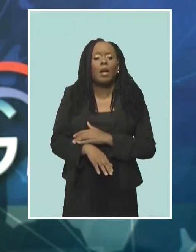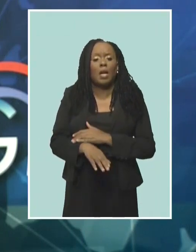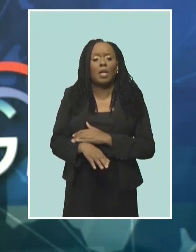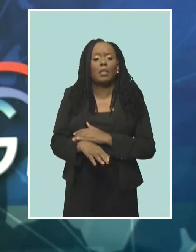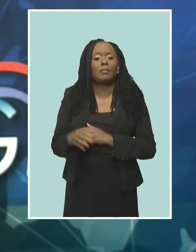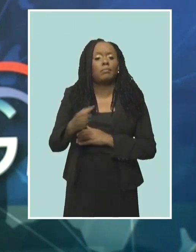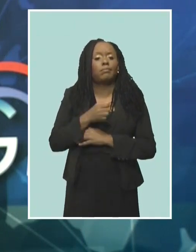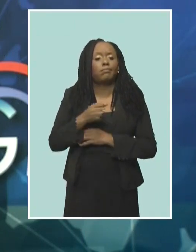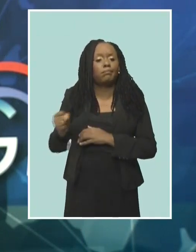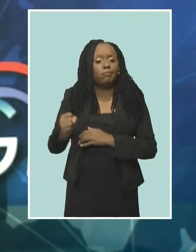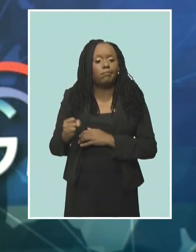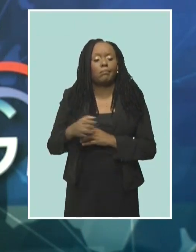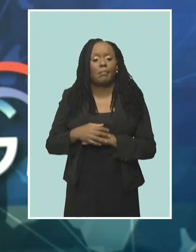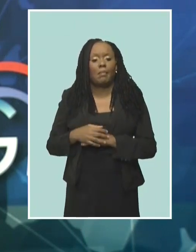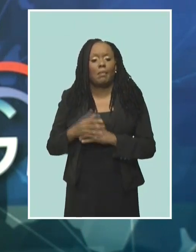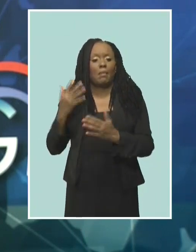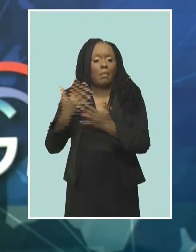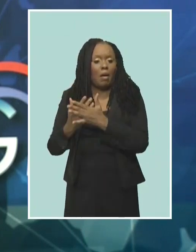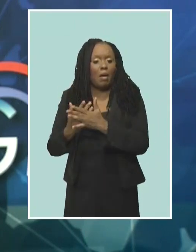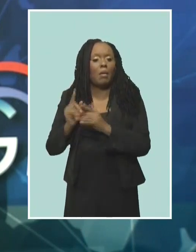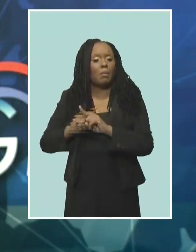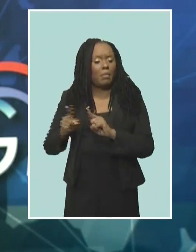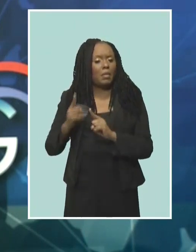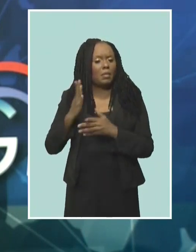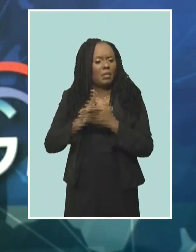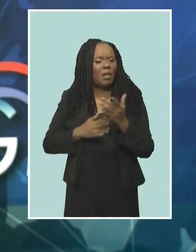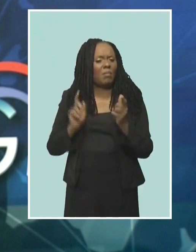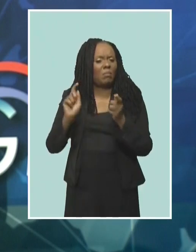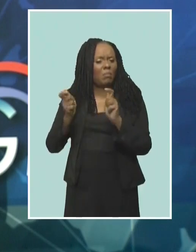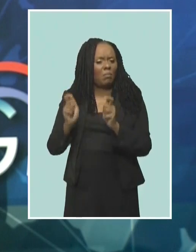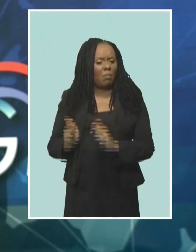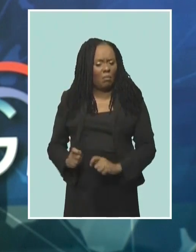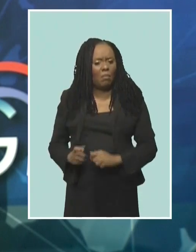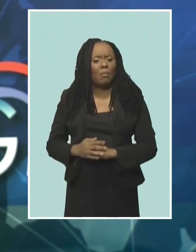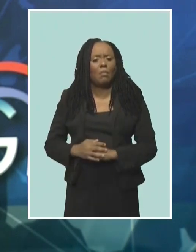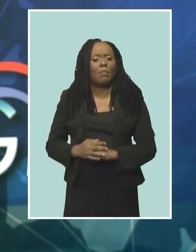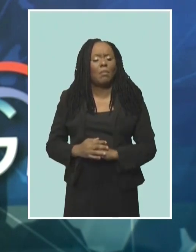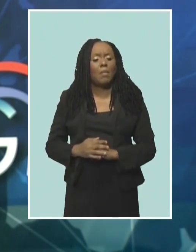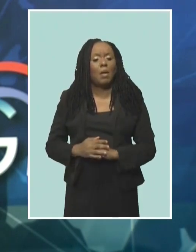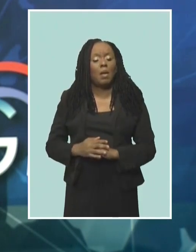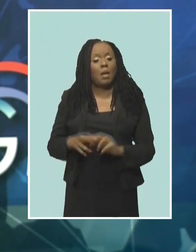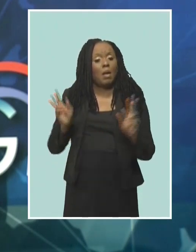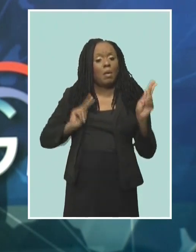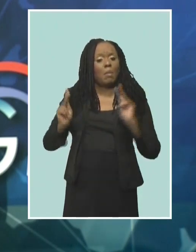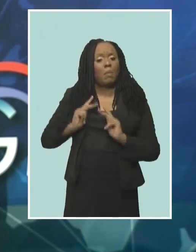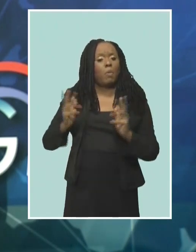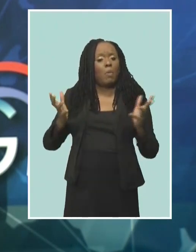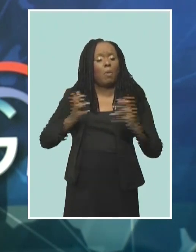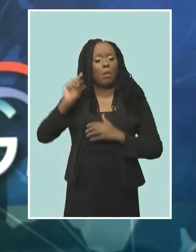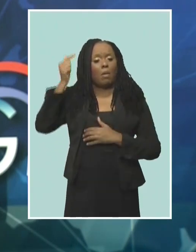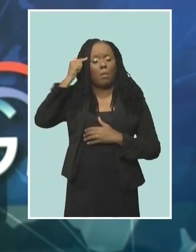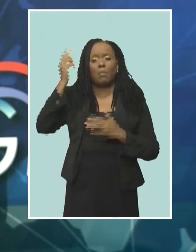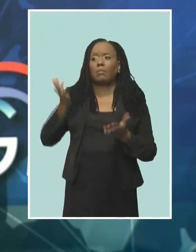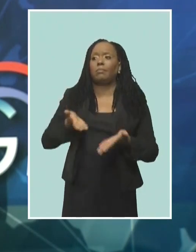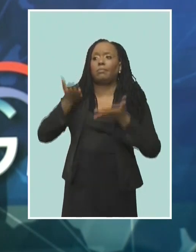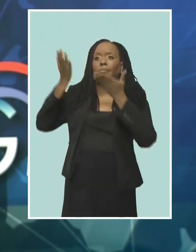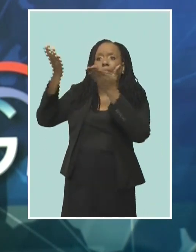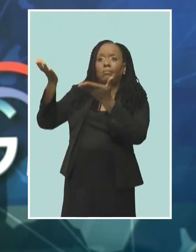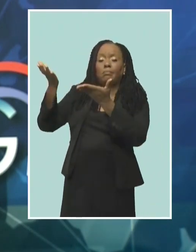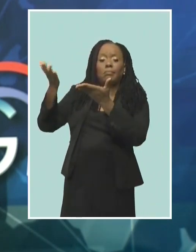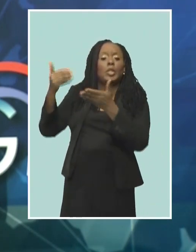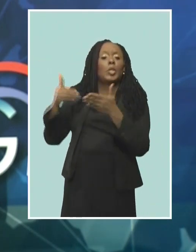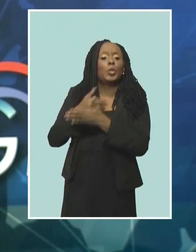several aspects of the bill. It is also advising government to send the bill to the Joint Select Committee of Parliament to allow for